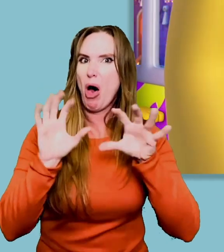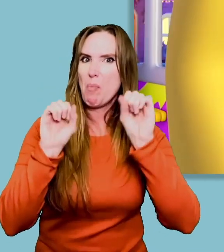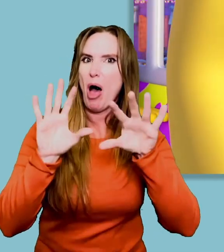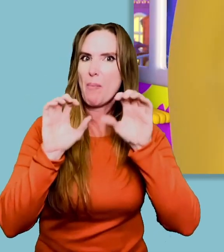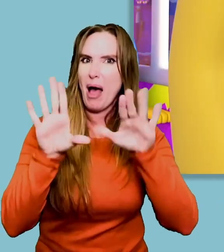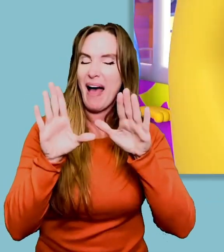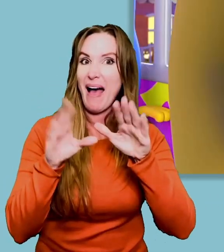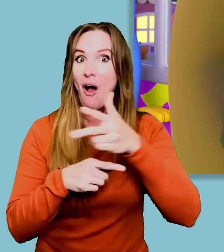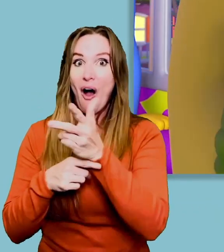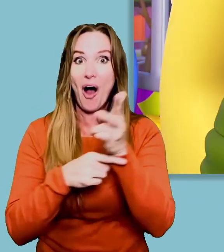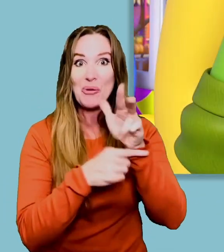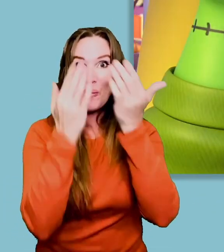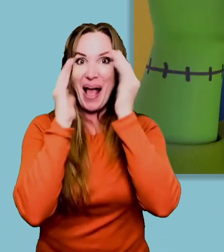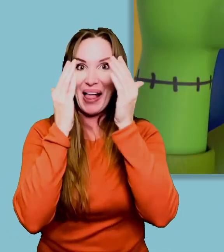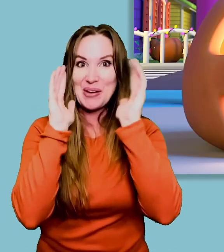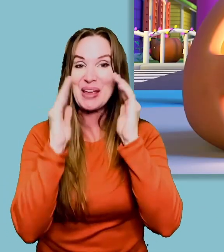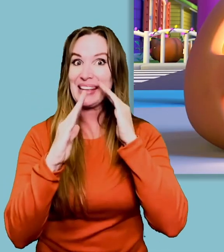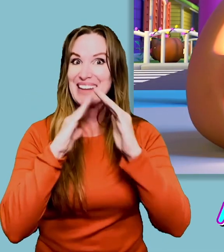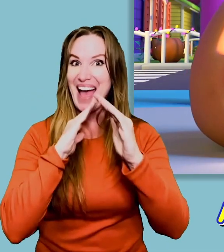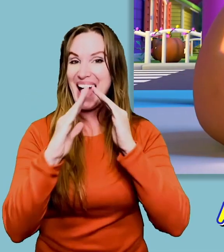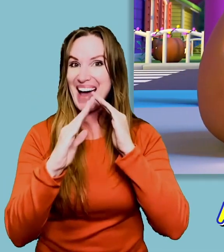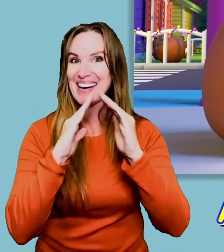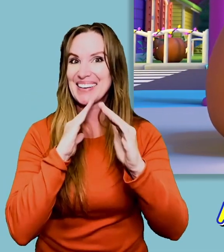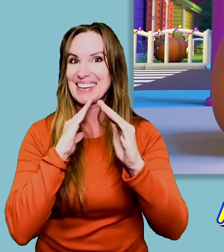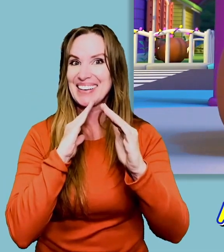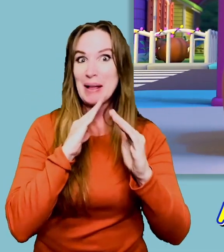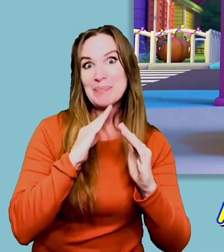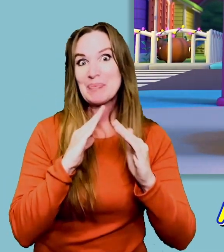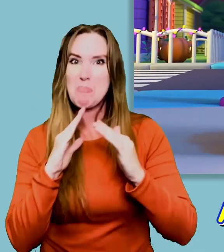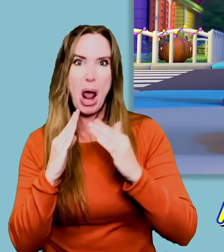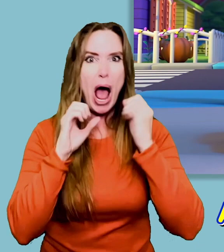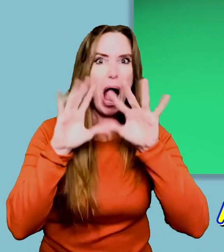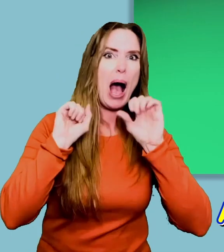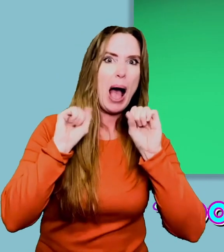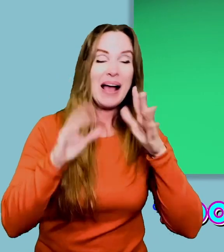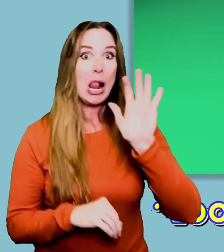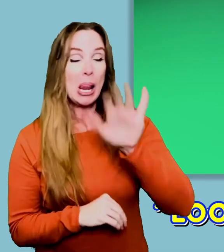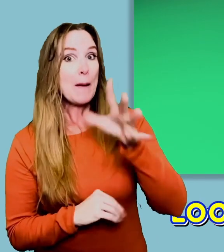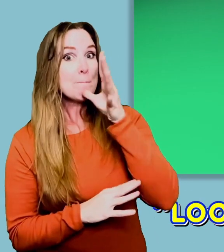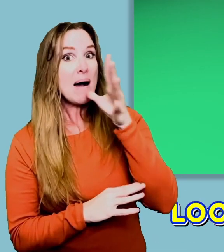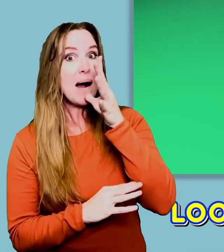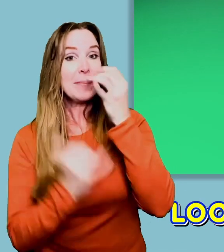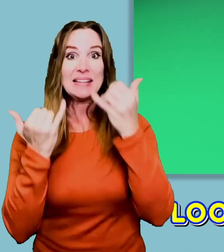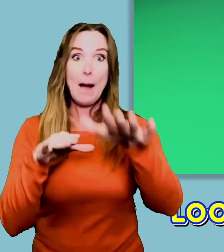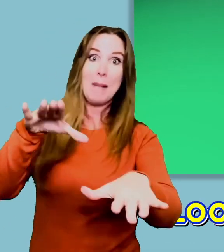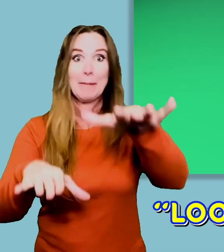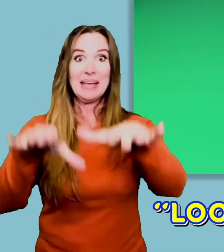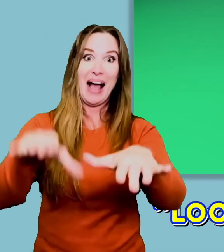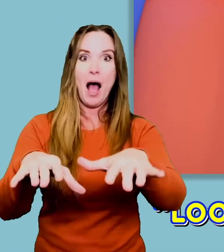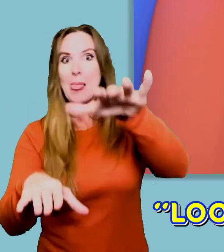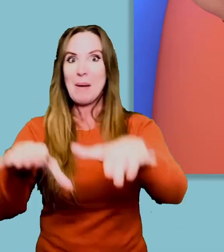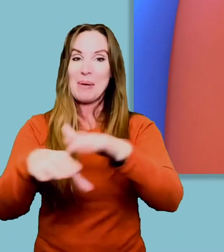The vampire on the bus goes all through Halloween Town. Look, Mommy is